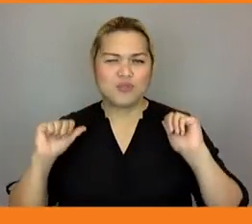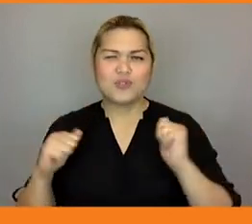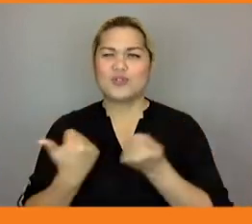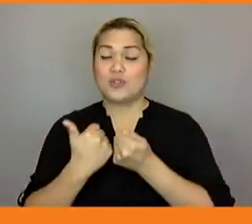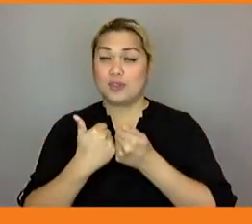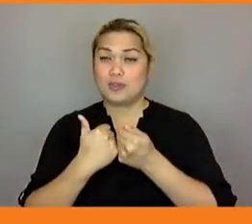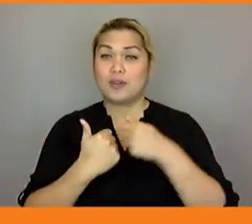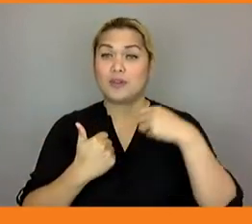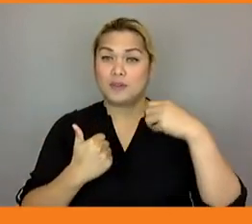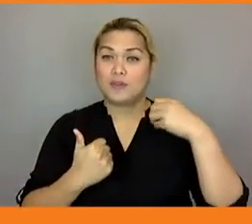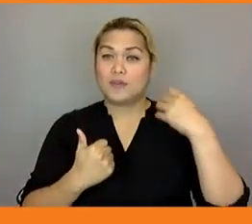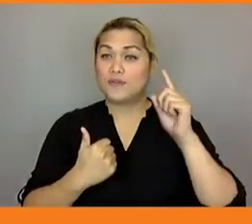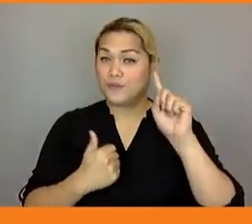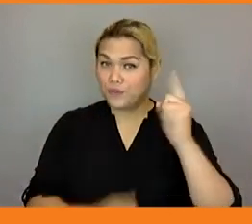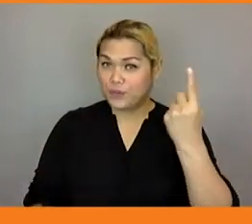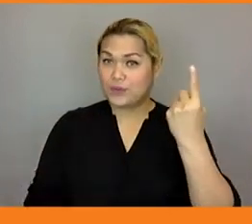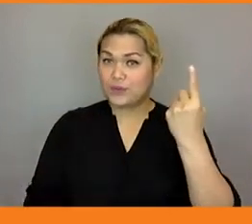is about